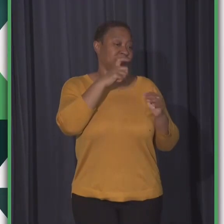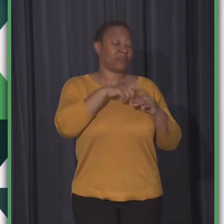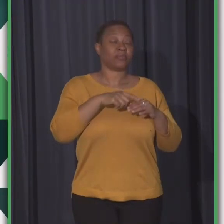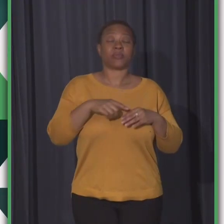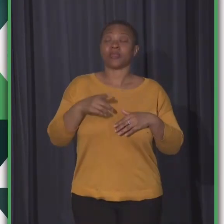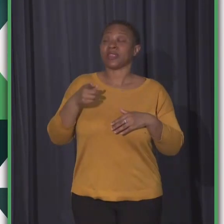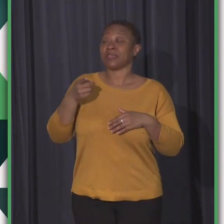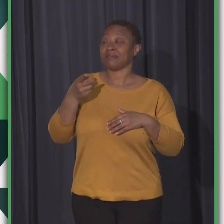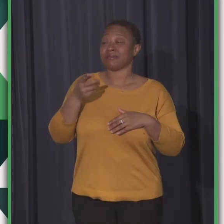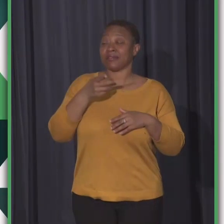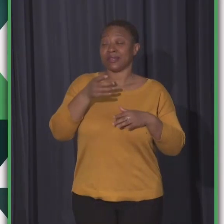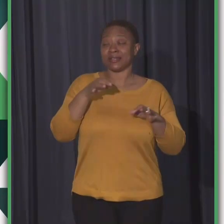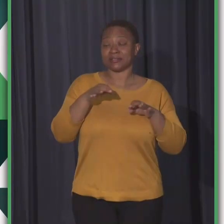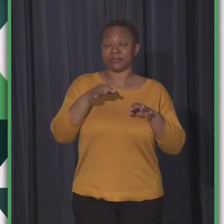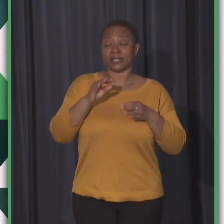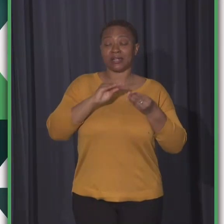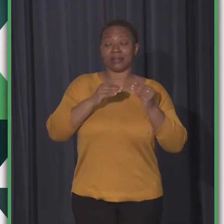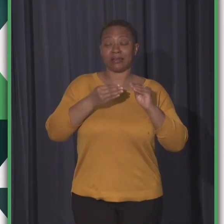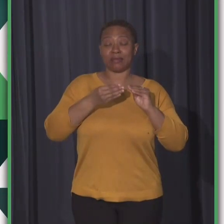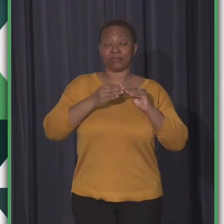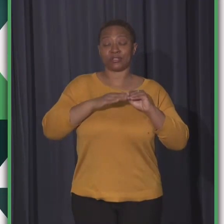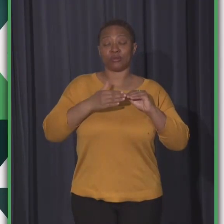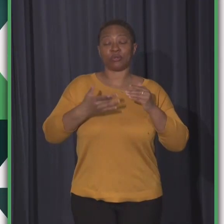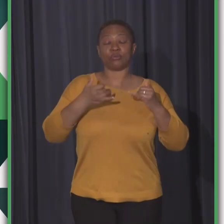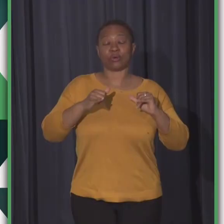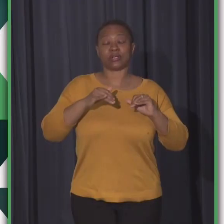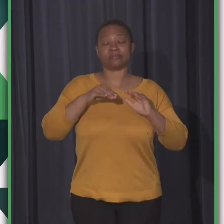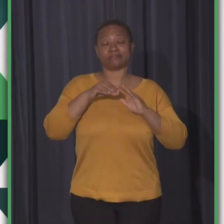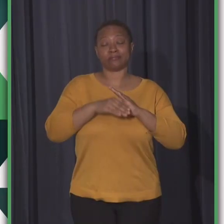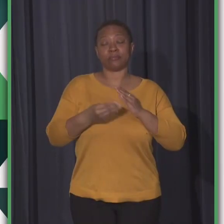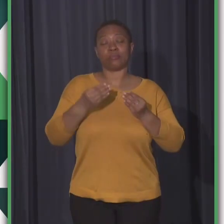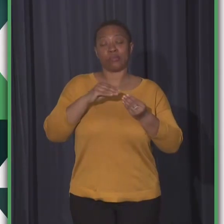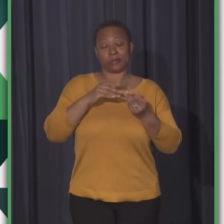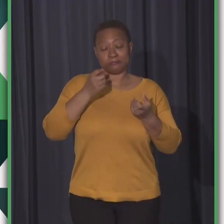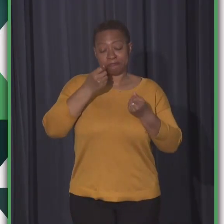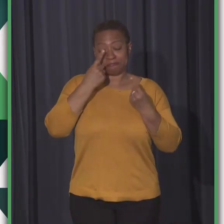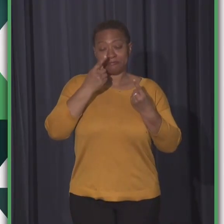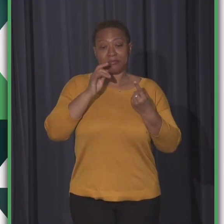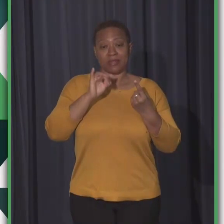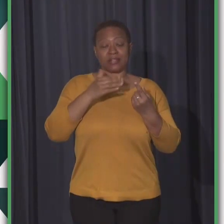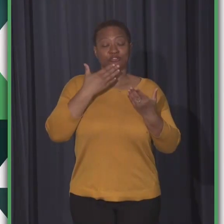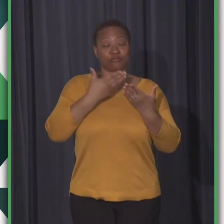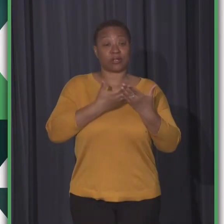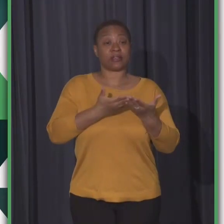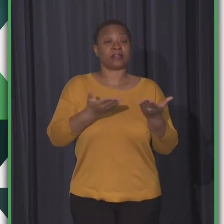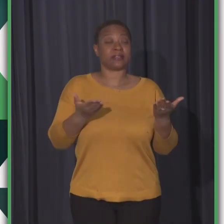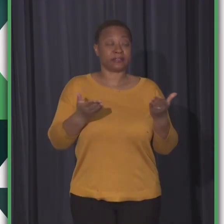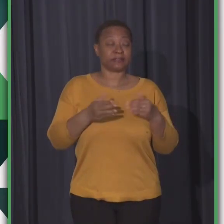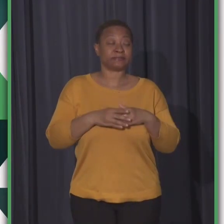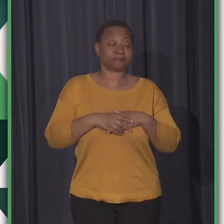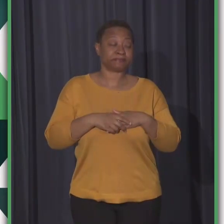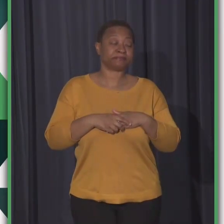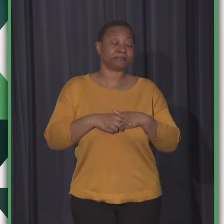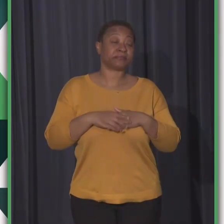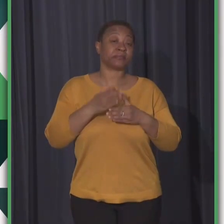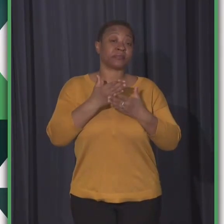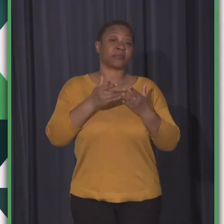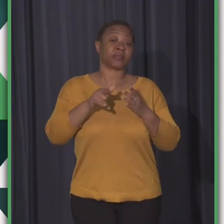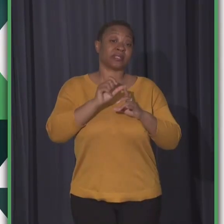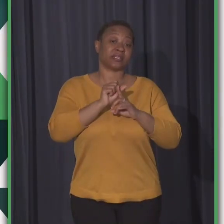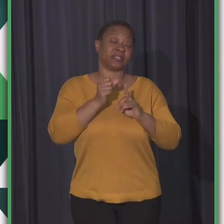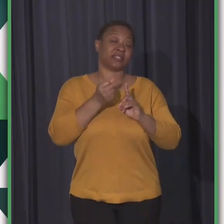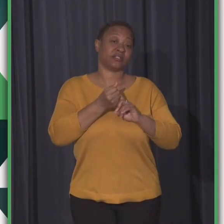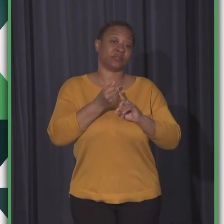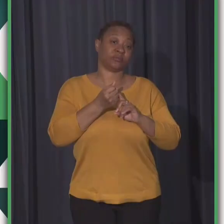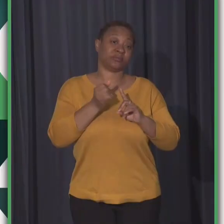down, thank God, and we want to get it down more. And so I think that's a good thing. And some of these cases have